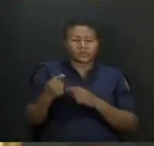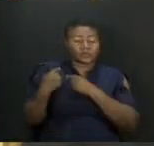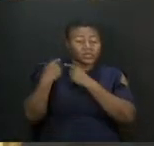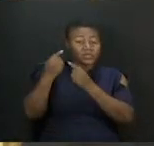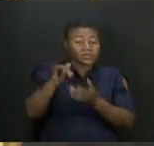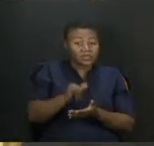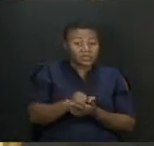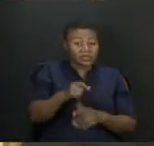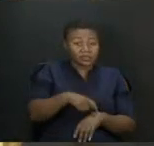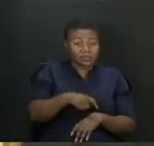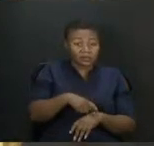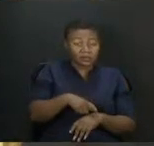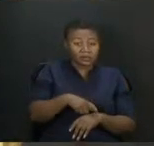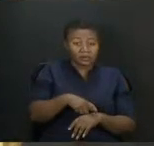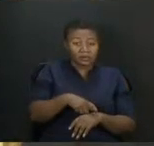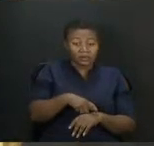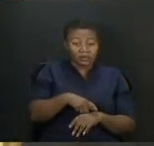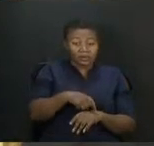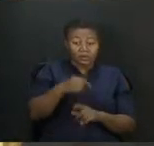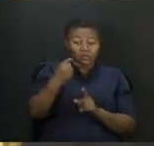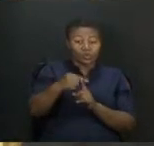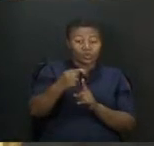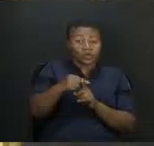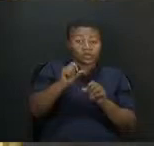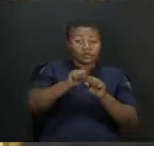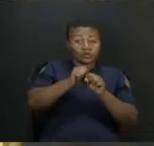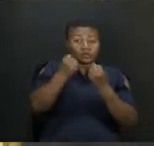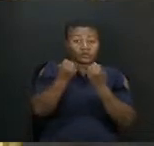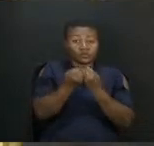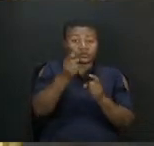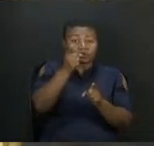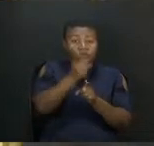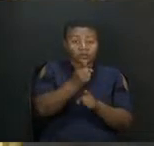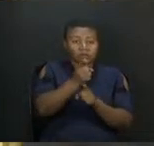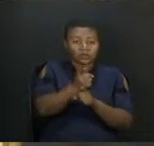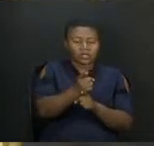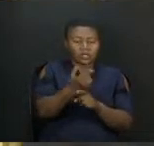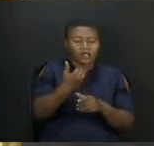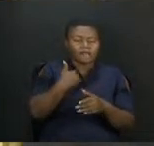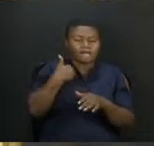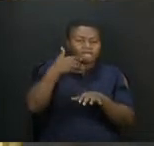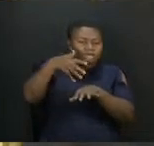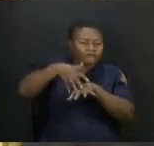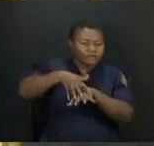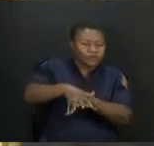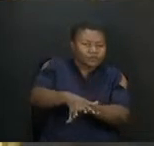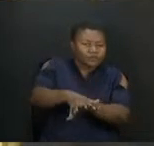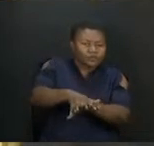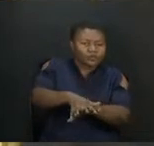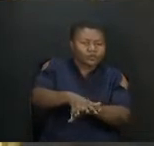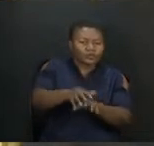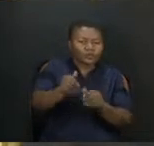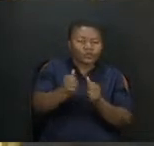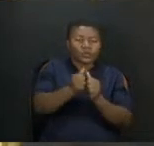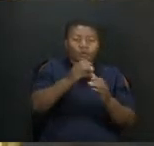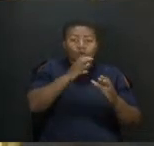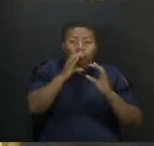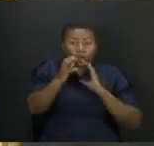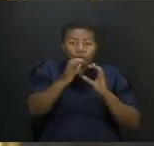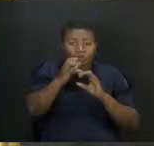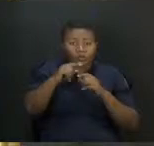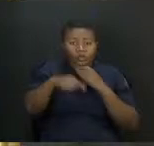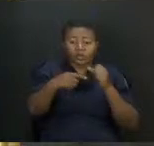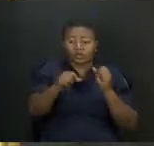the term social justice has featured prominently in the literature of conversations about